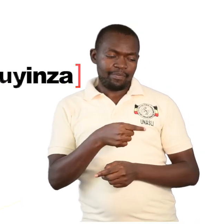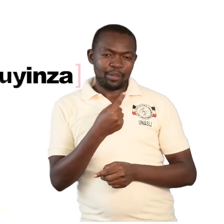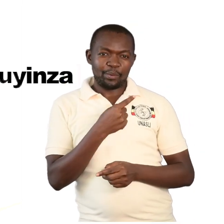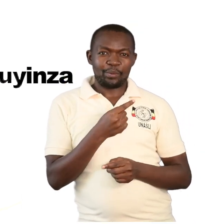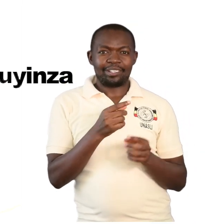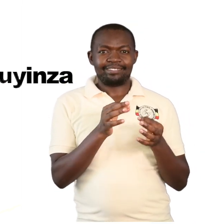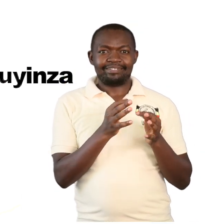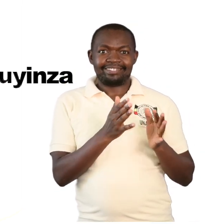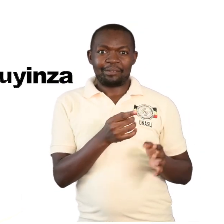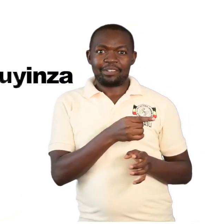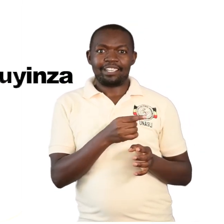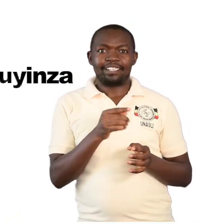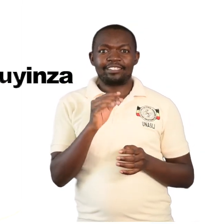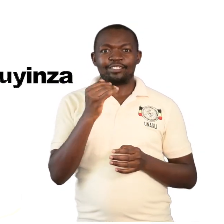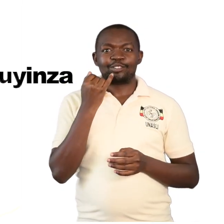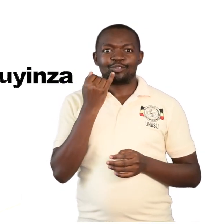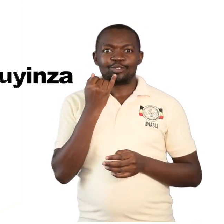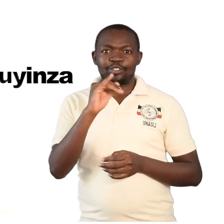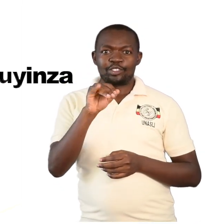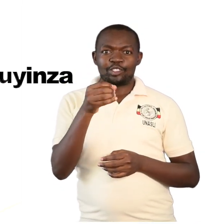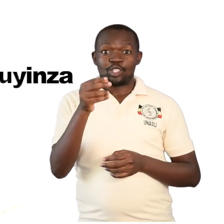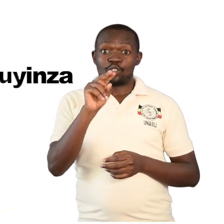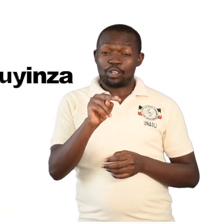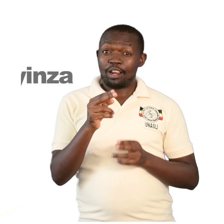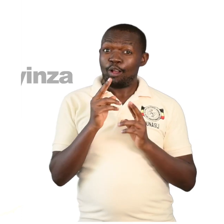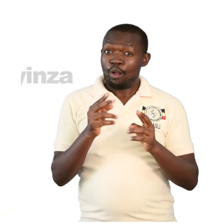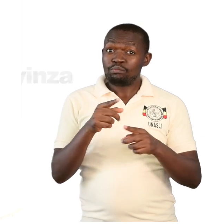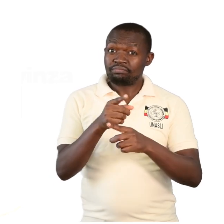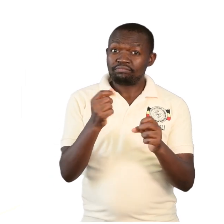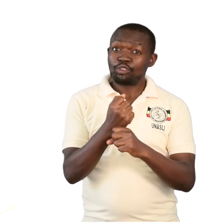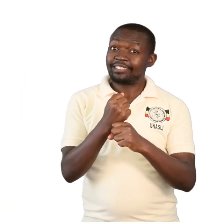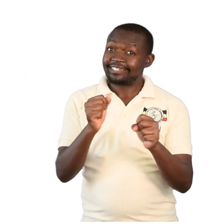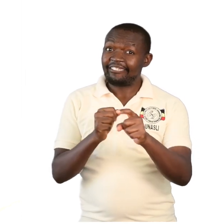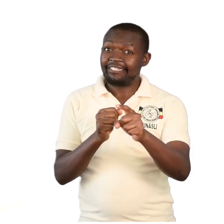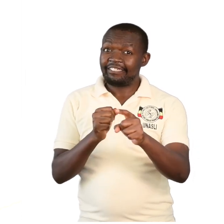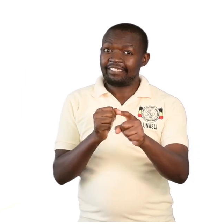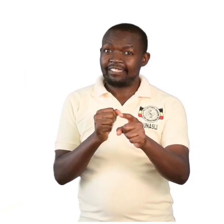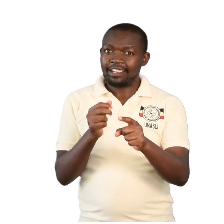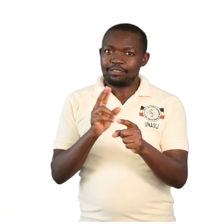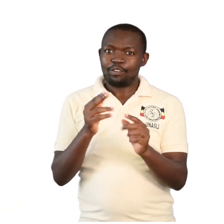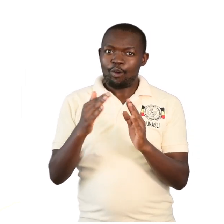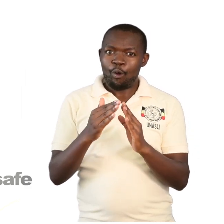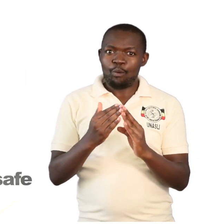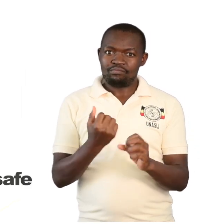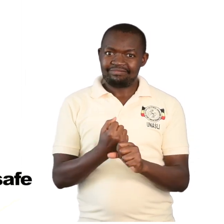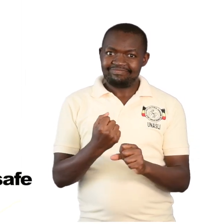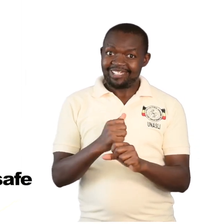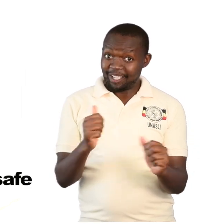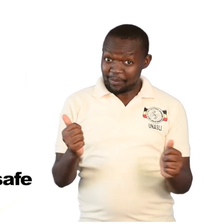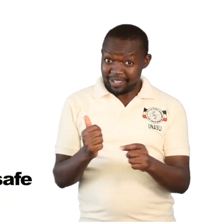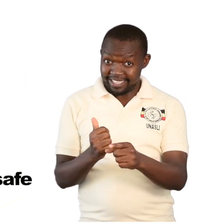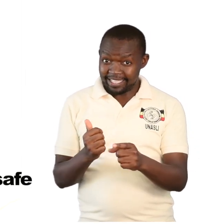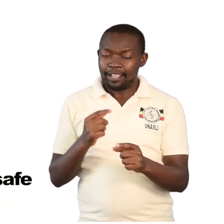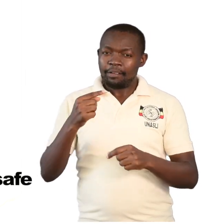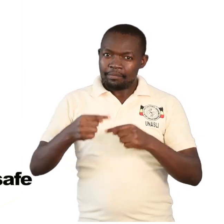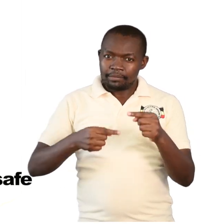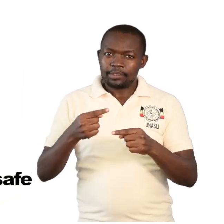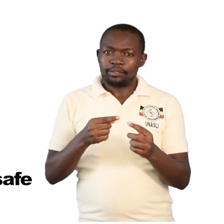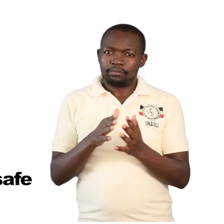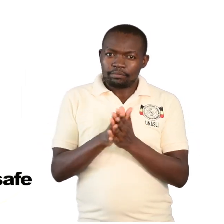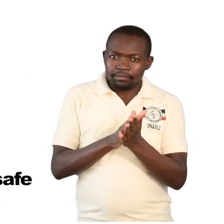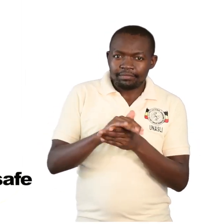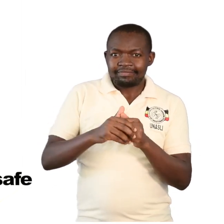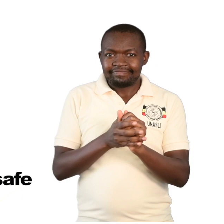John. I hope you have kept yourself safe and useful at home. Continue to keep yourself safe by washing your hands